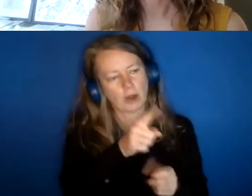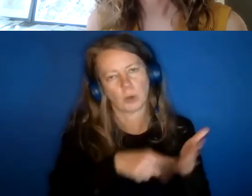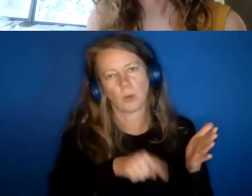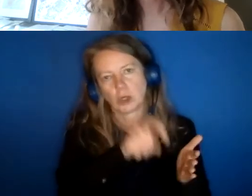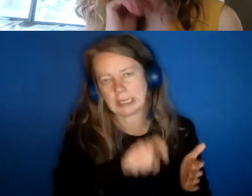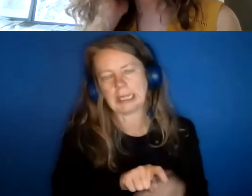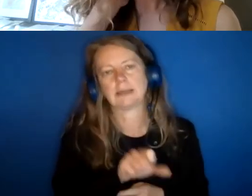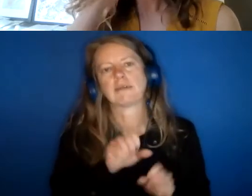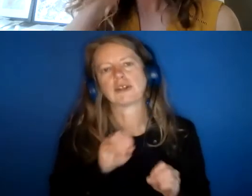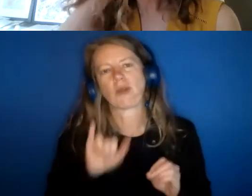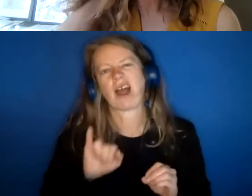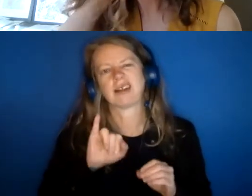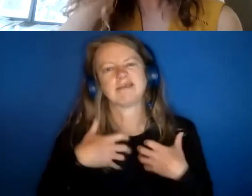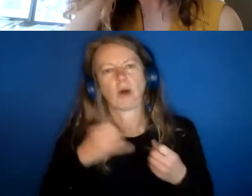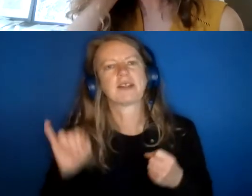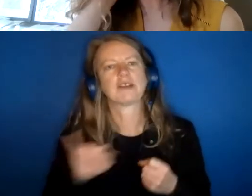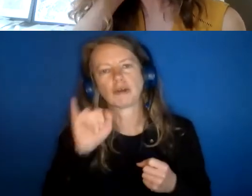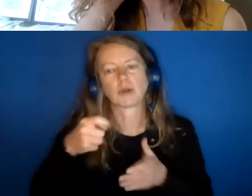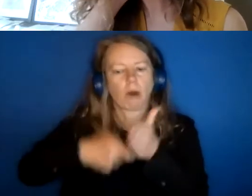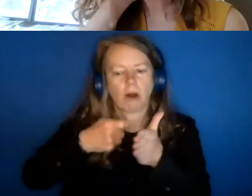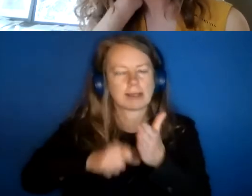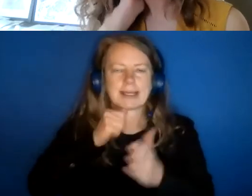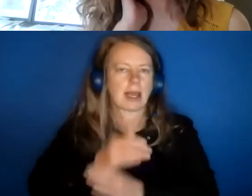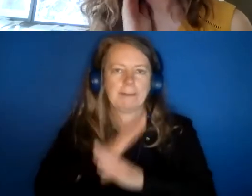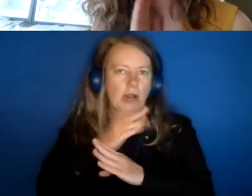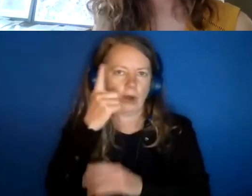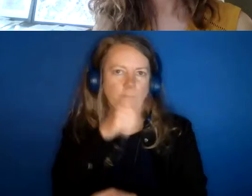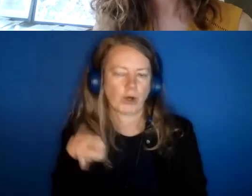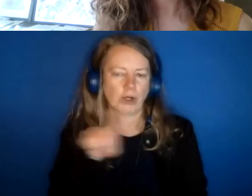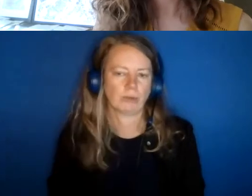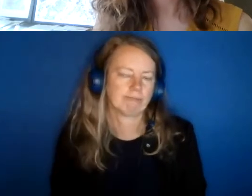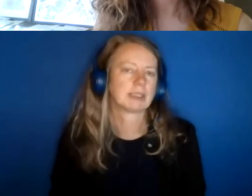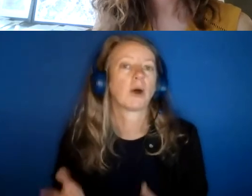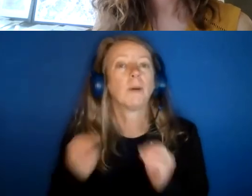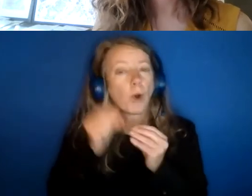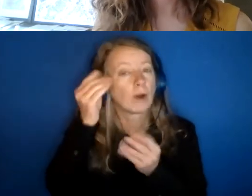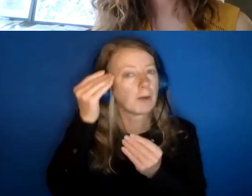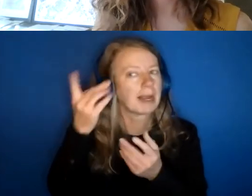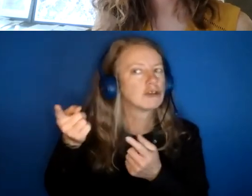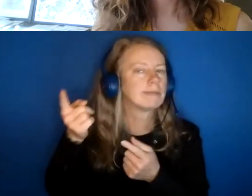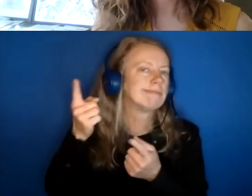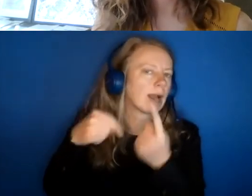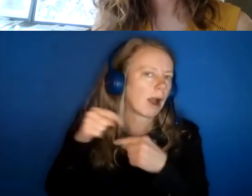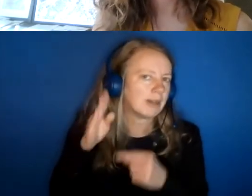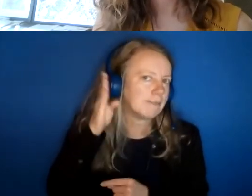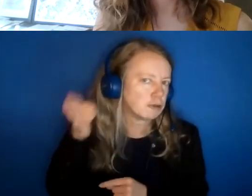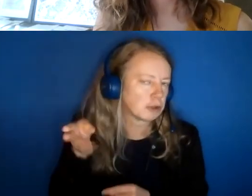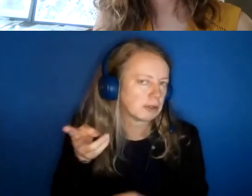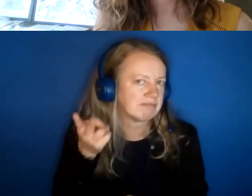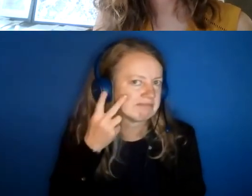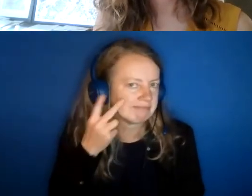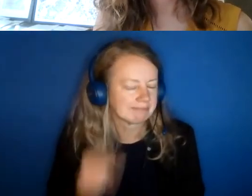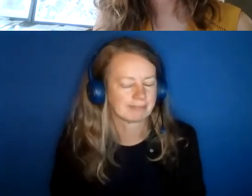insurance is not a barrier, cost is not a barrier. So more to come on that.